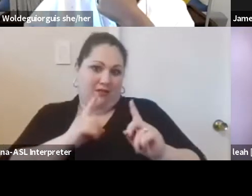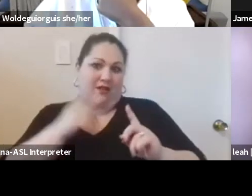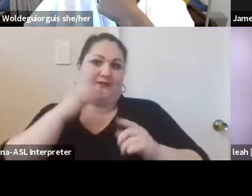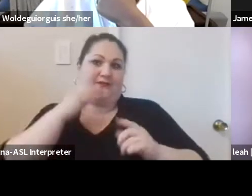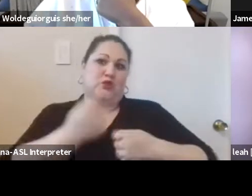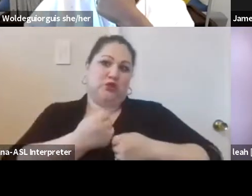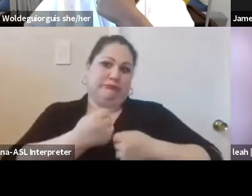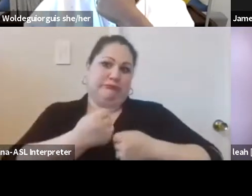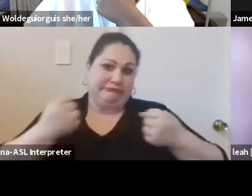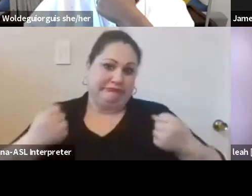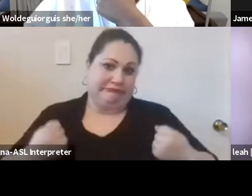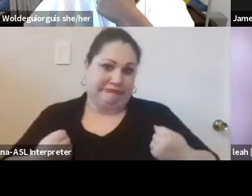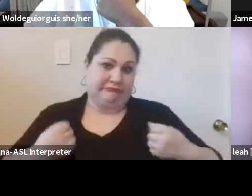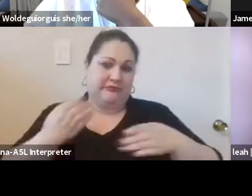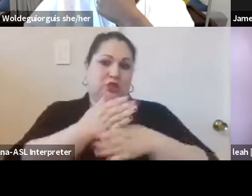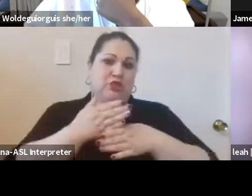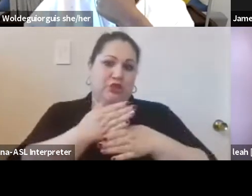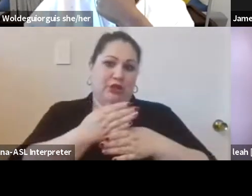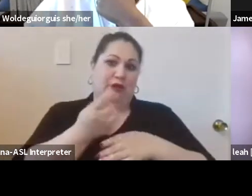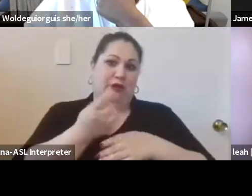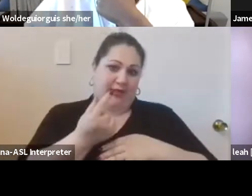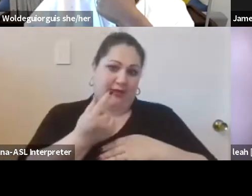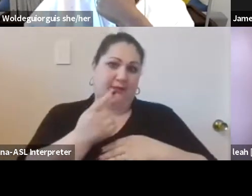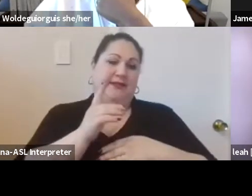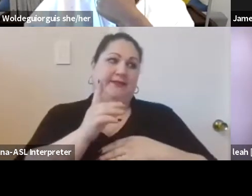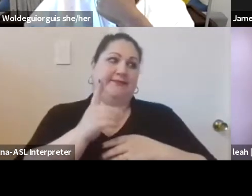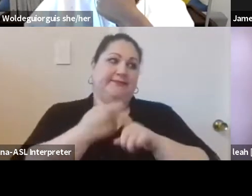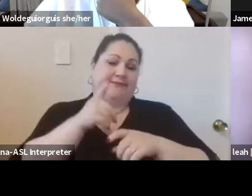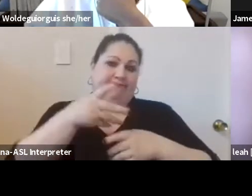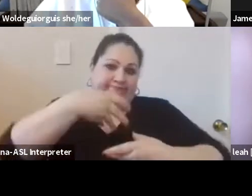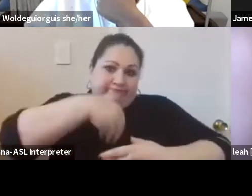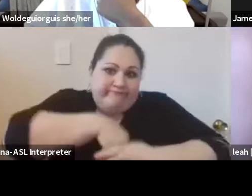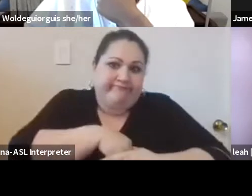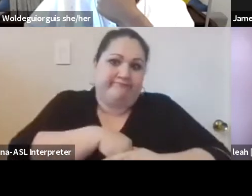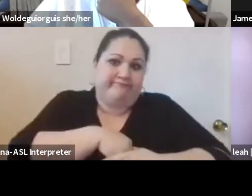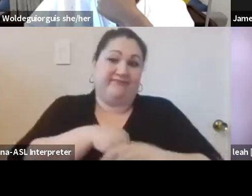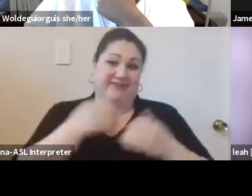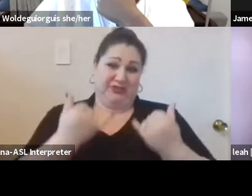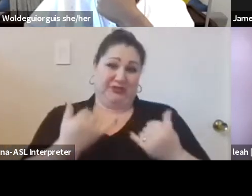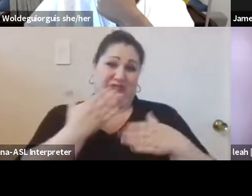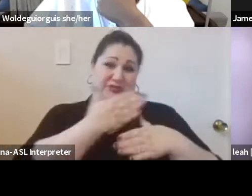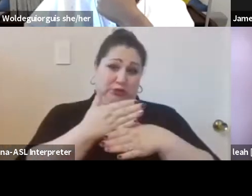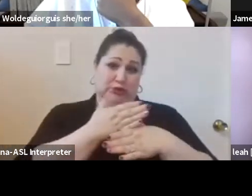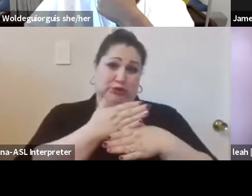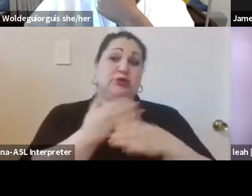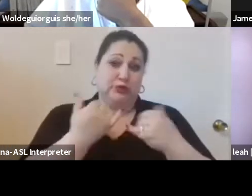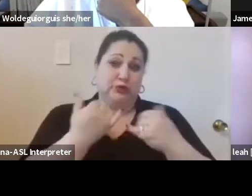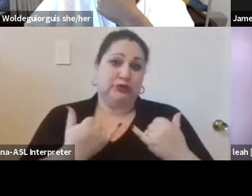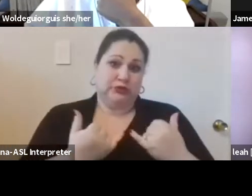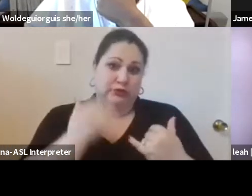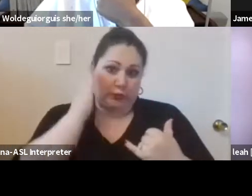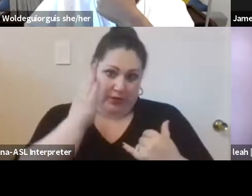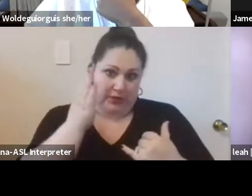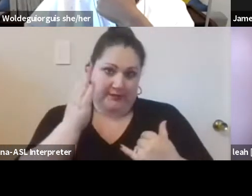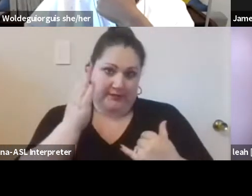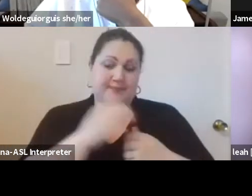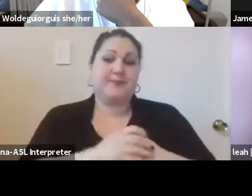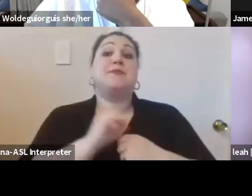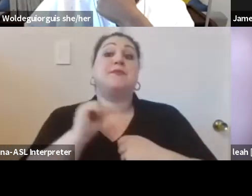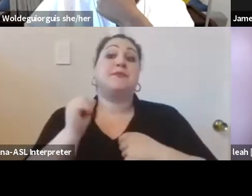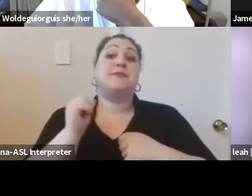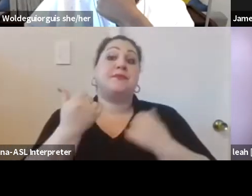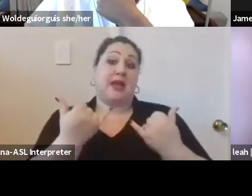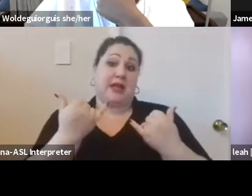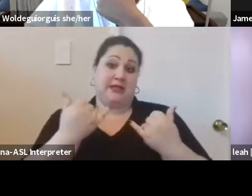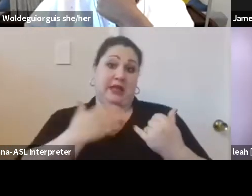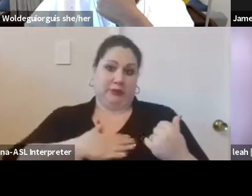your soul. And we're going to ask you to share that now. As everyone listens to Yolanda share